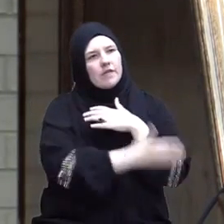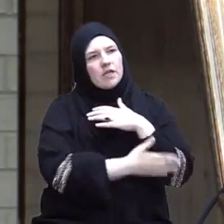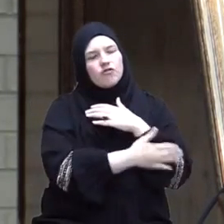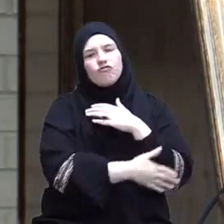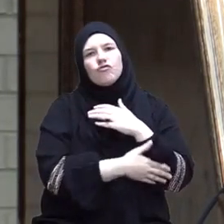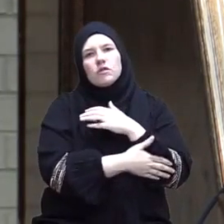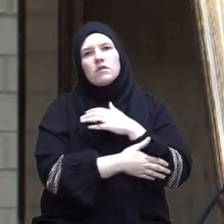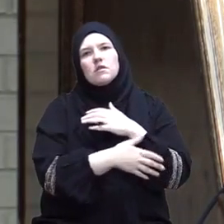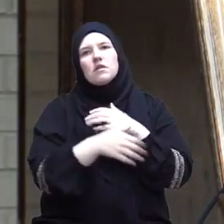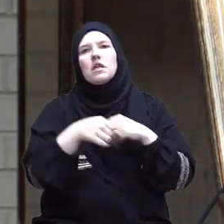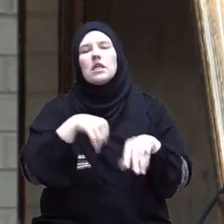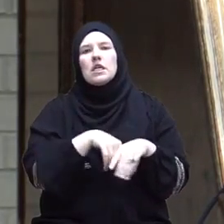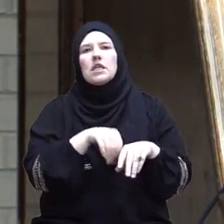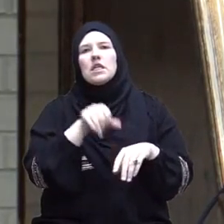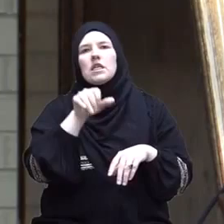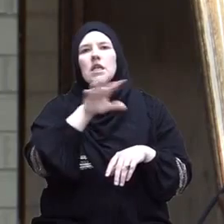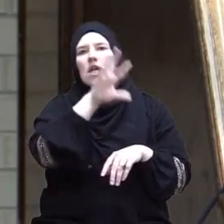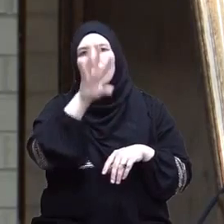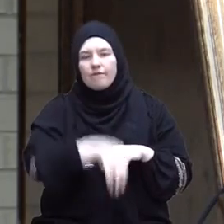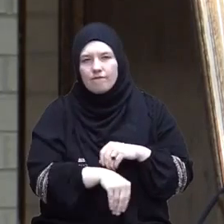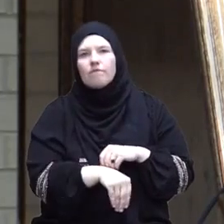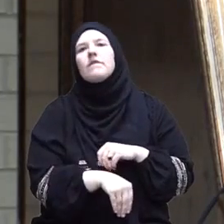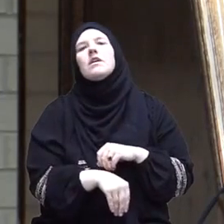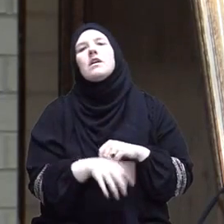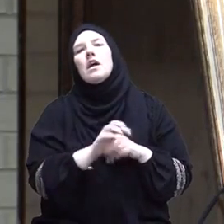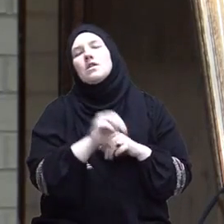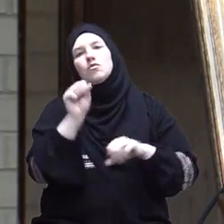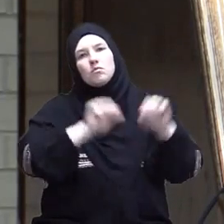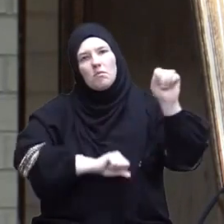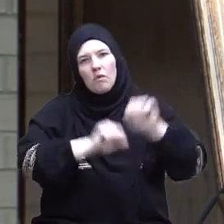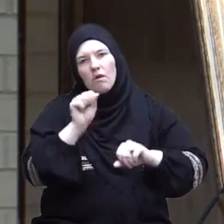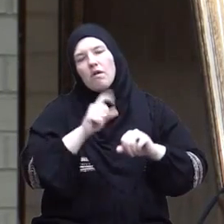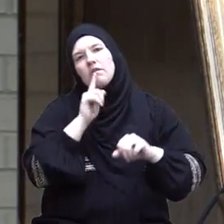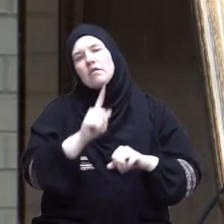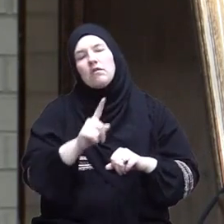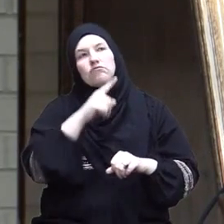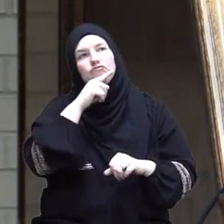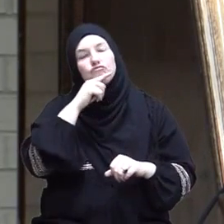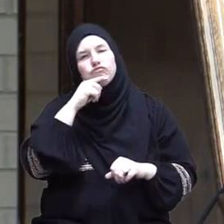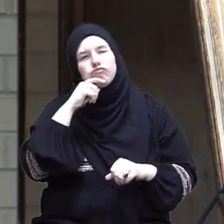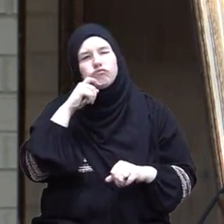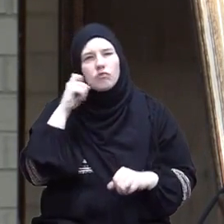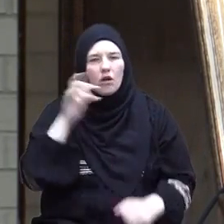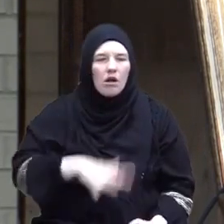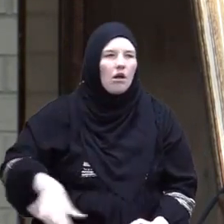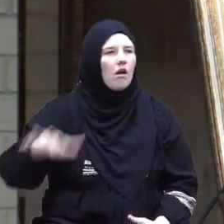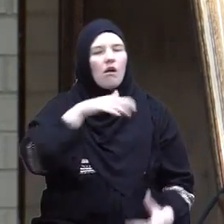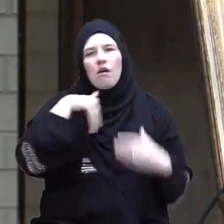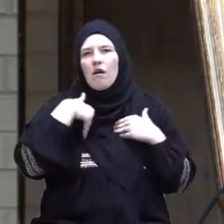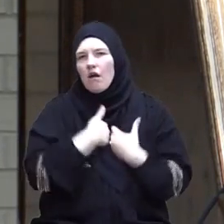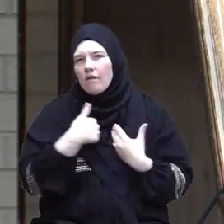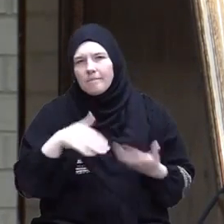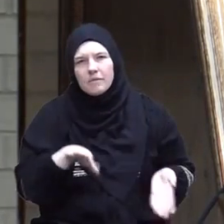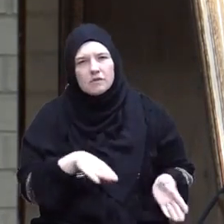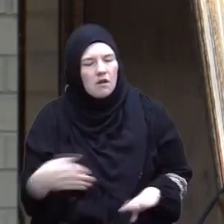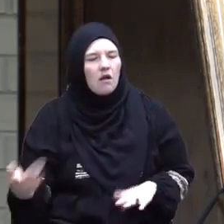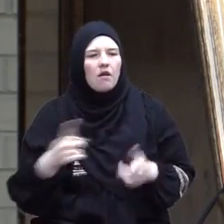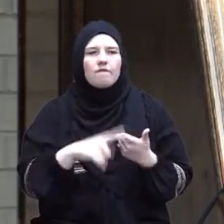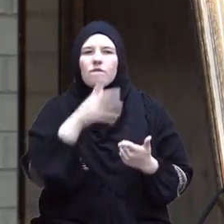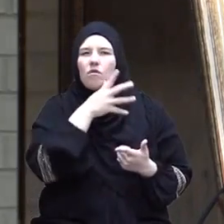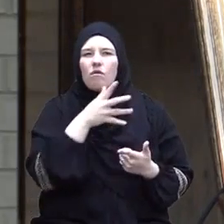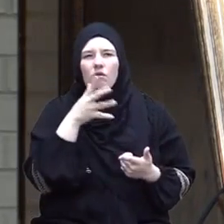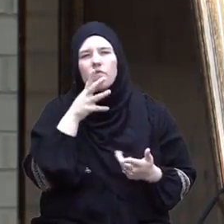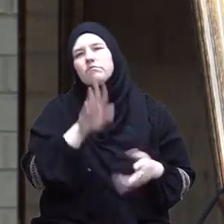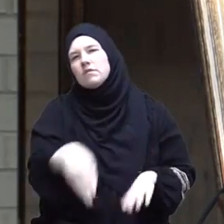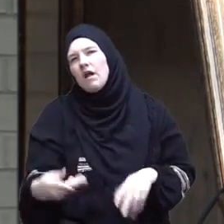of the Horn of Africa, are exposed to severe drought. Animals are dying, farms are dying, people